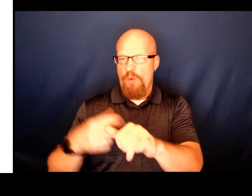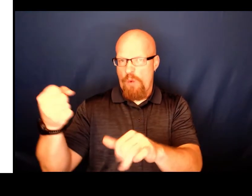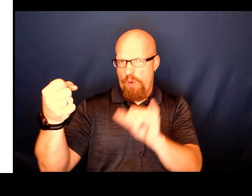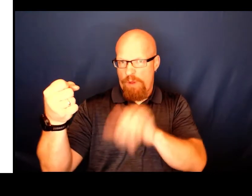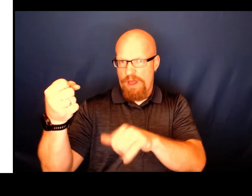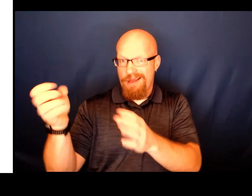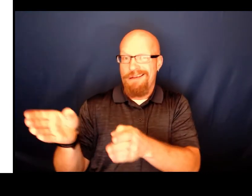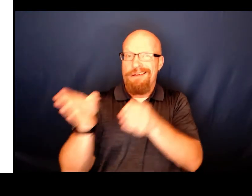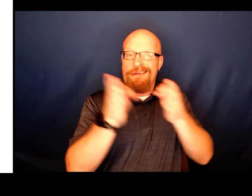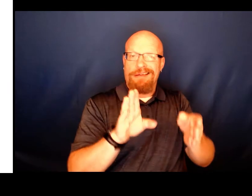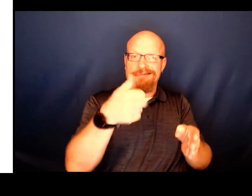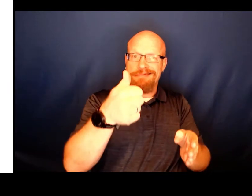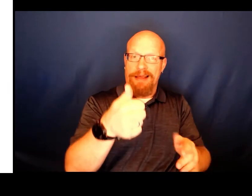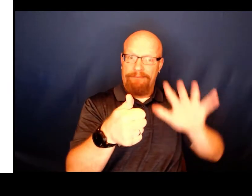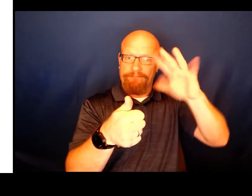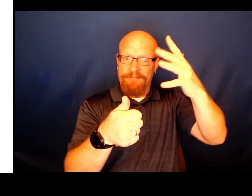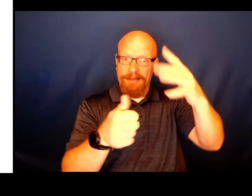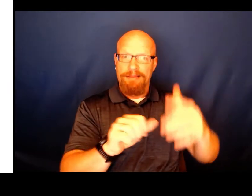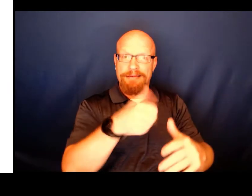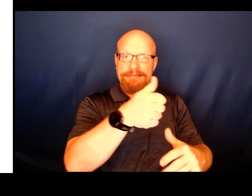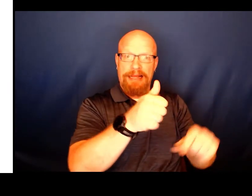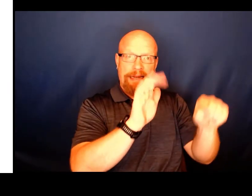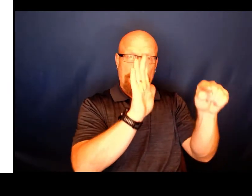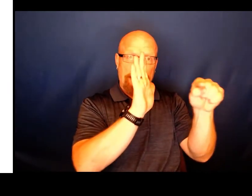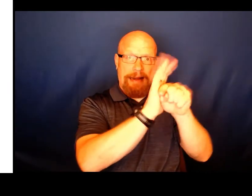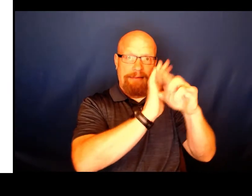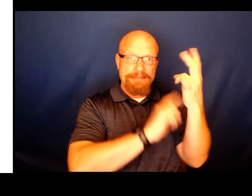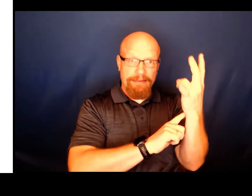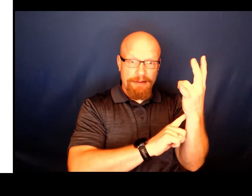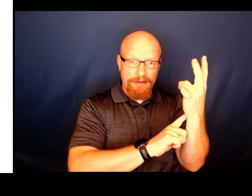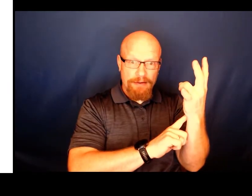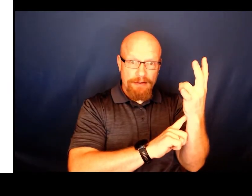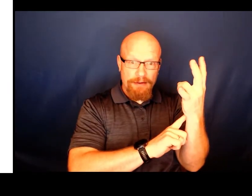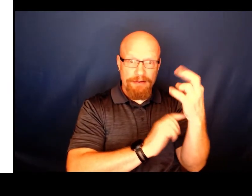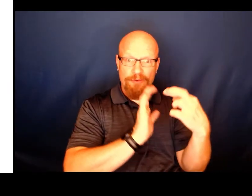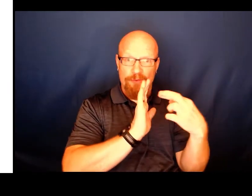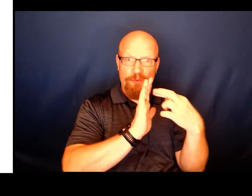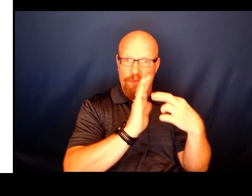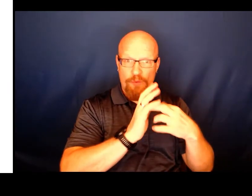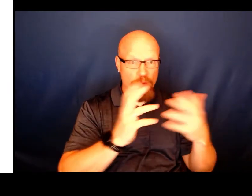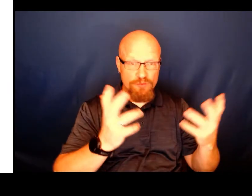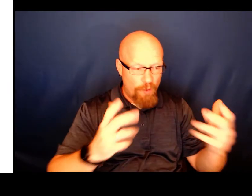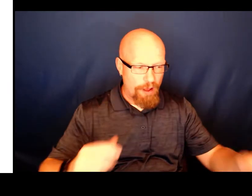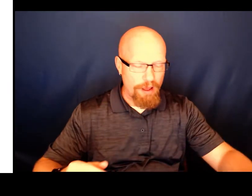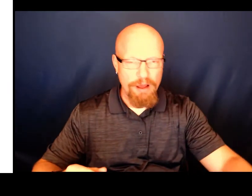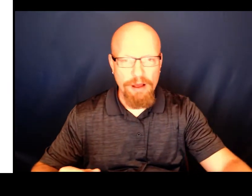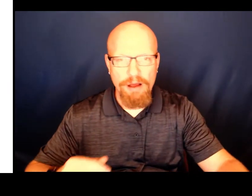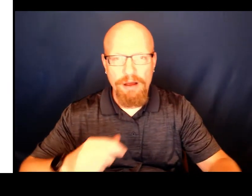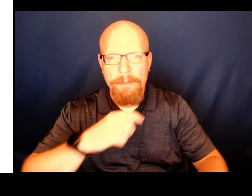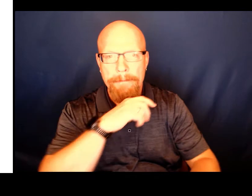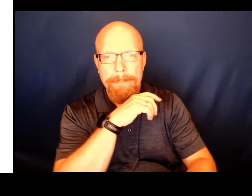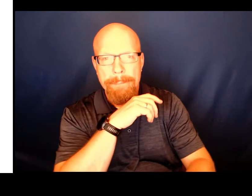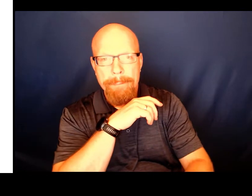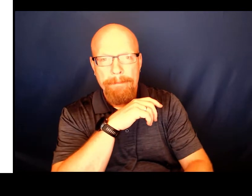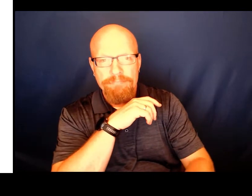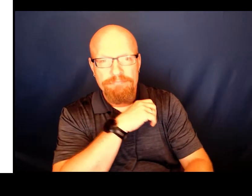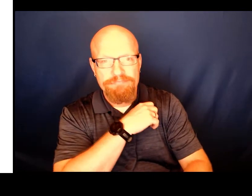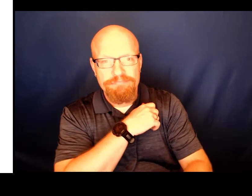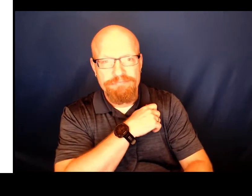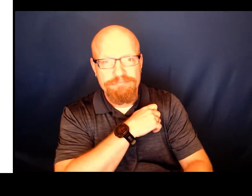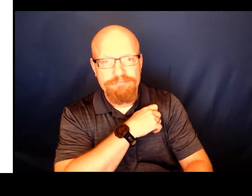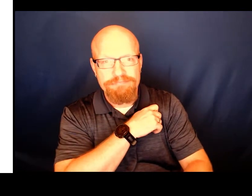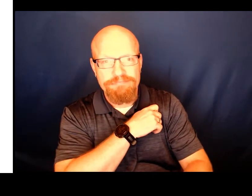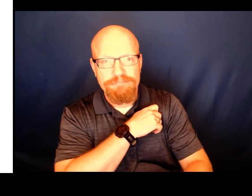Hold that for a second. Now, 10 to the 5th times 10 to the negative 7th. What's the rule for multiplying like bases